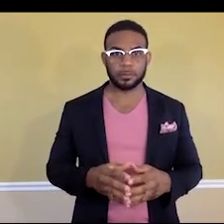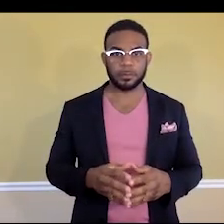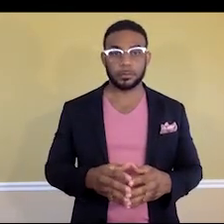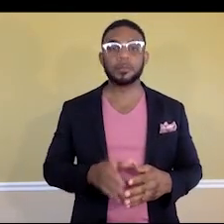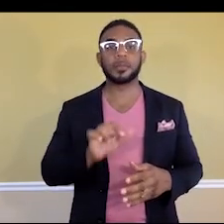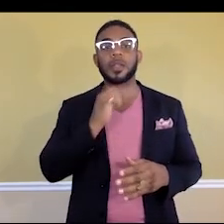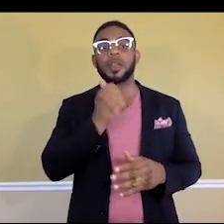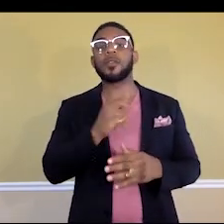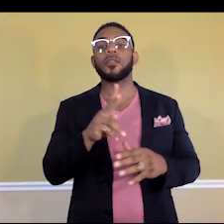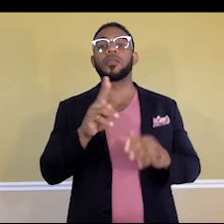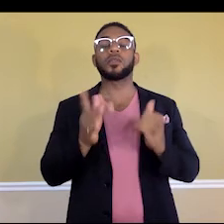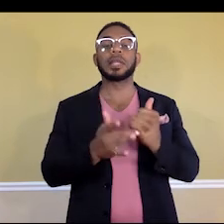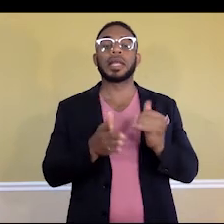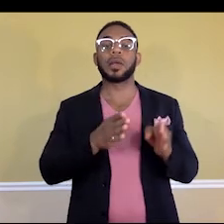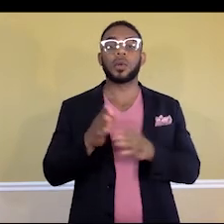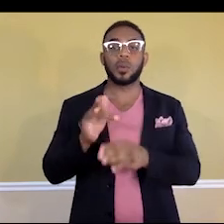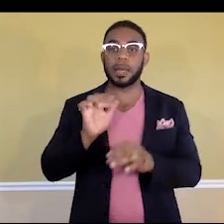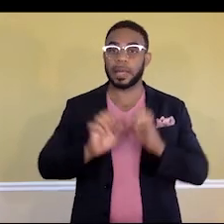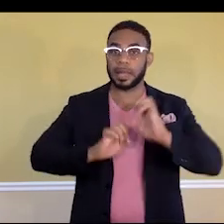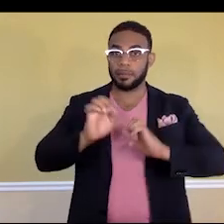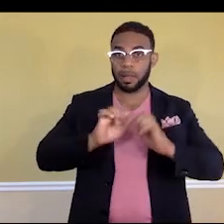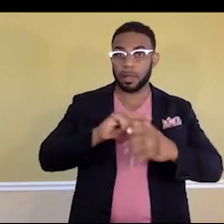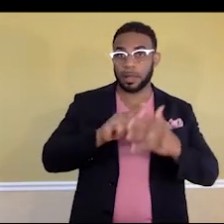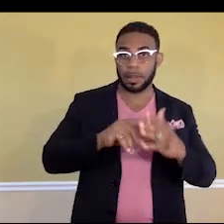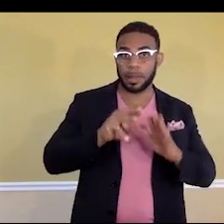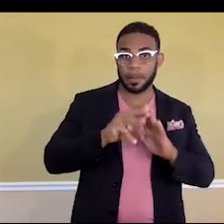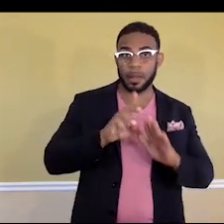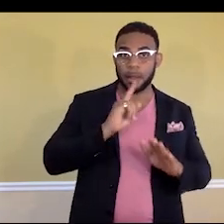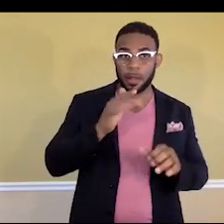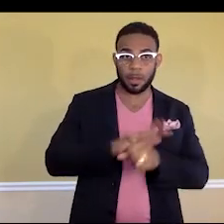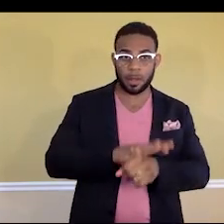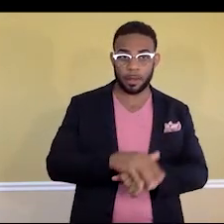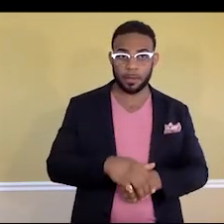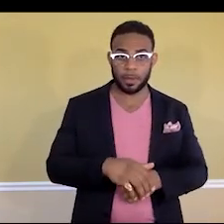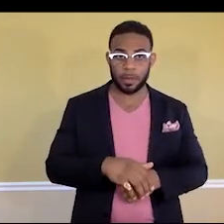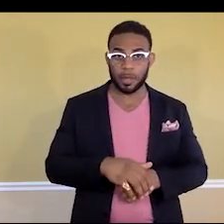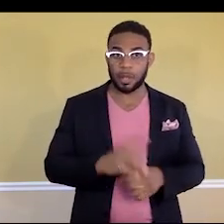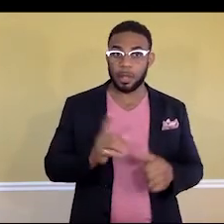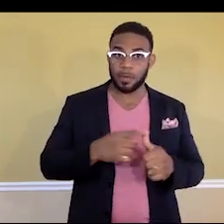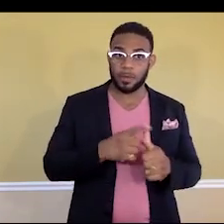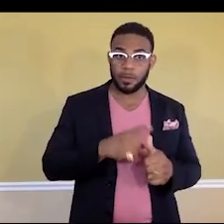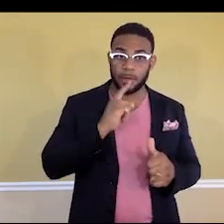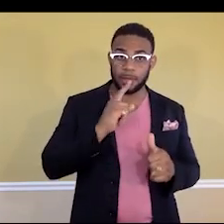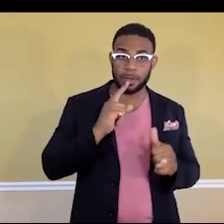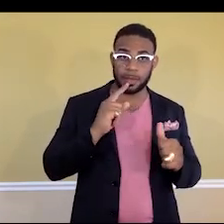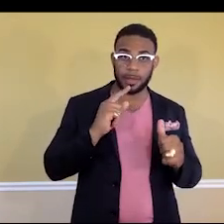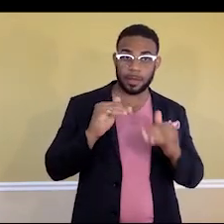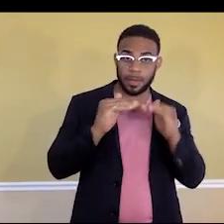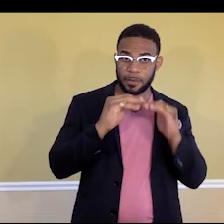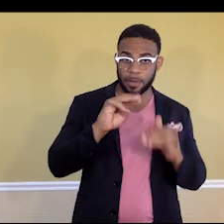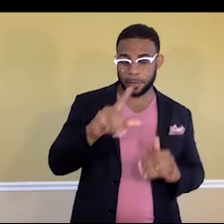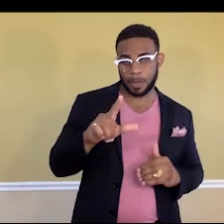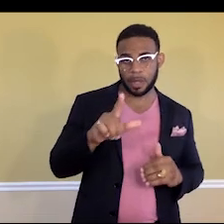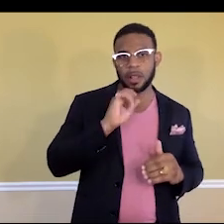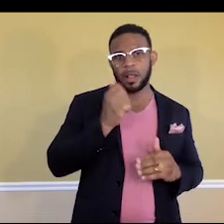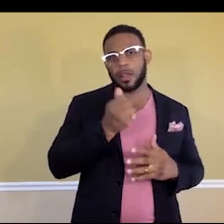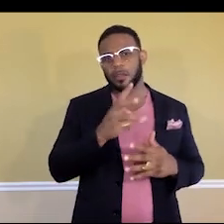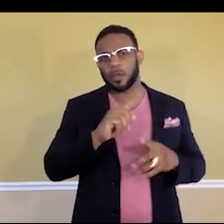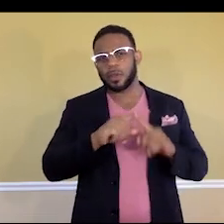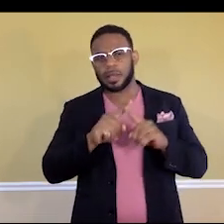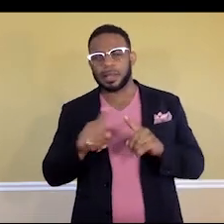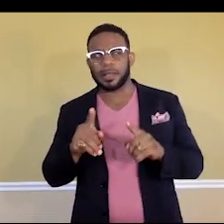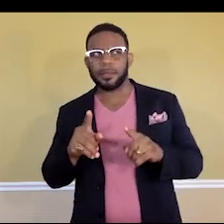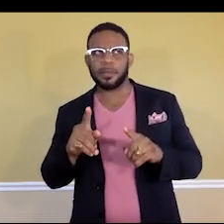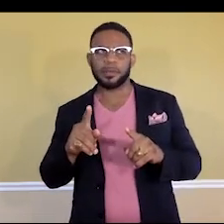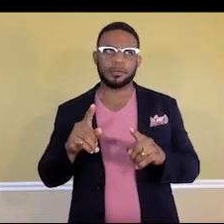So there's a couple technical ways we can evaluate these models that I'll cover. The first is FAIR-ML. So there are a couple